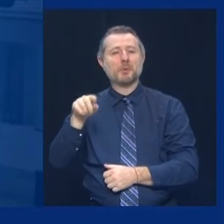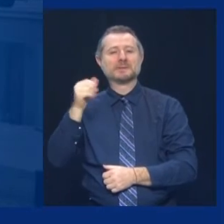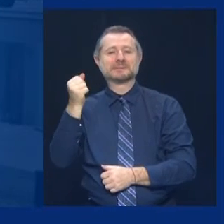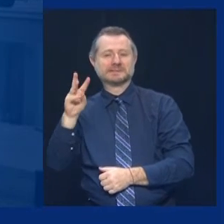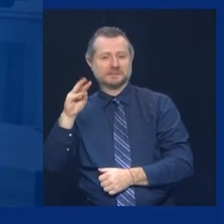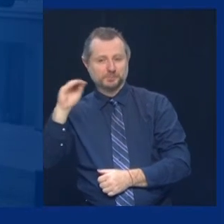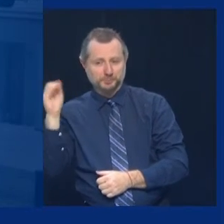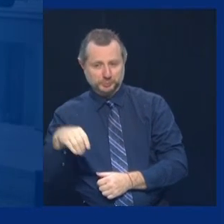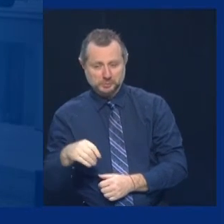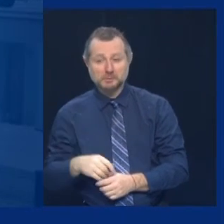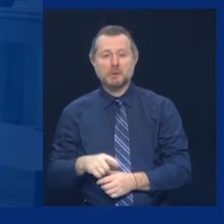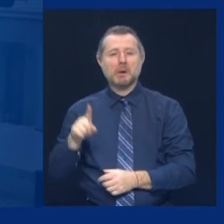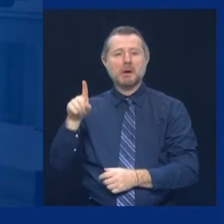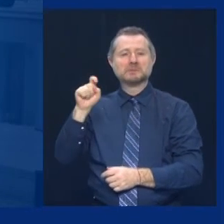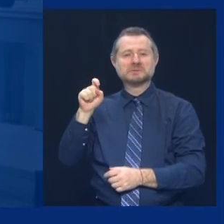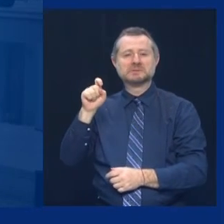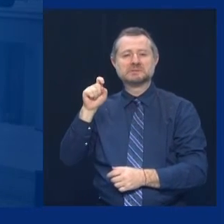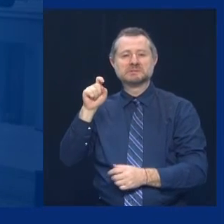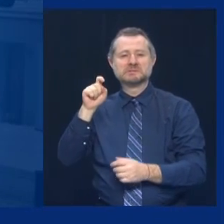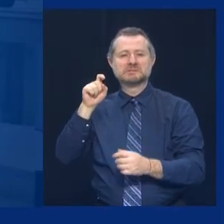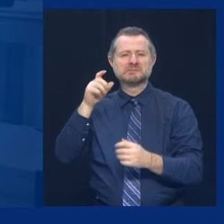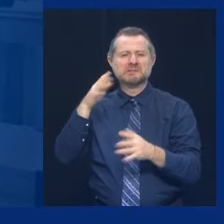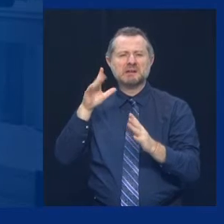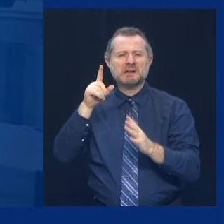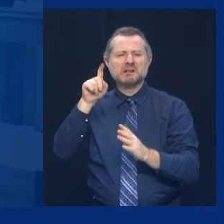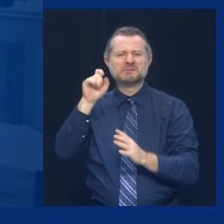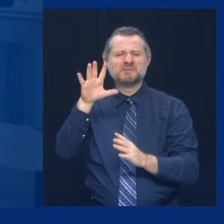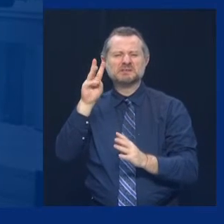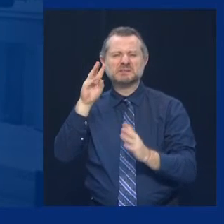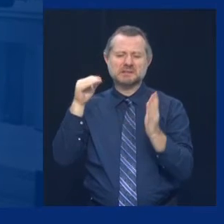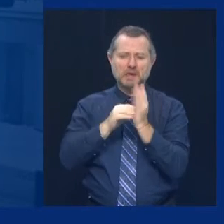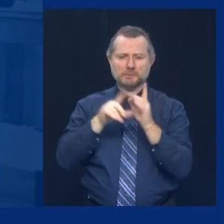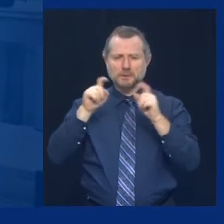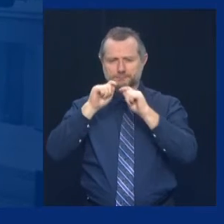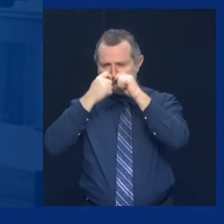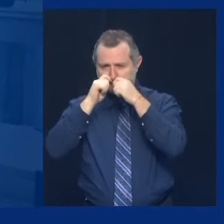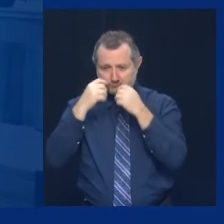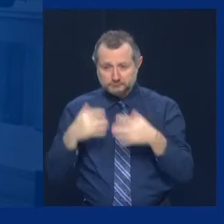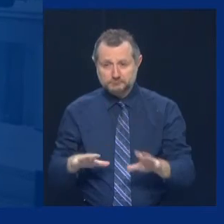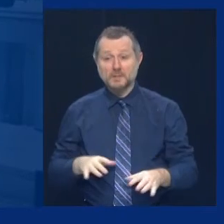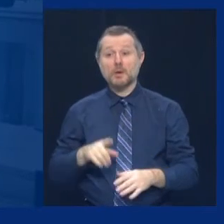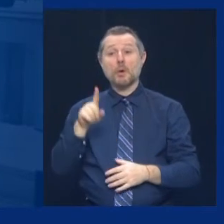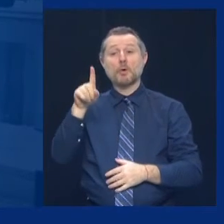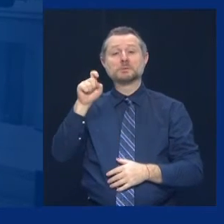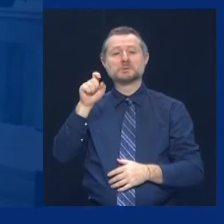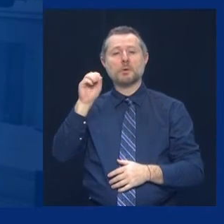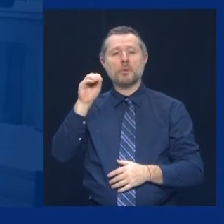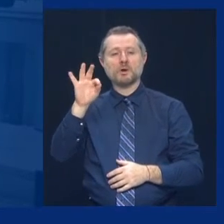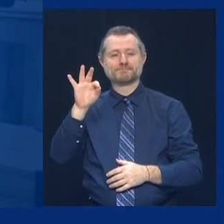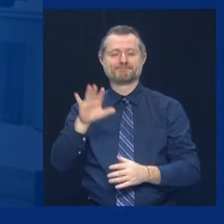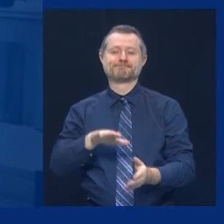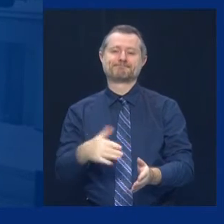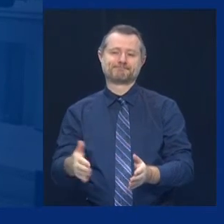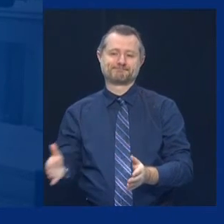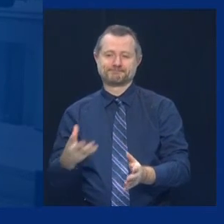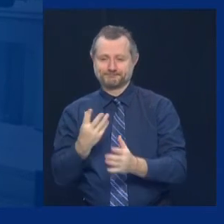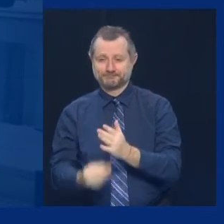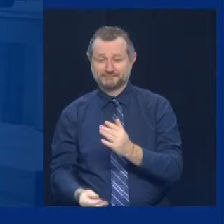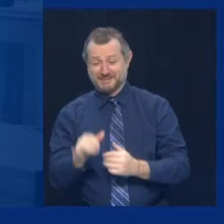156,000 tests, 109 deaths. I can't tell you the pain it causes to read that